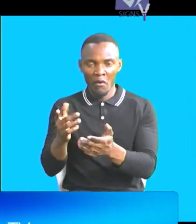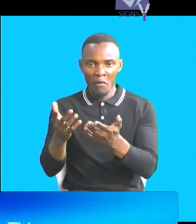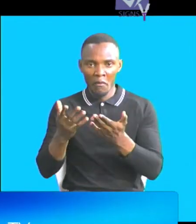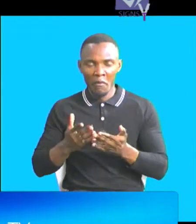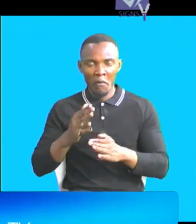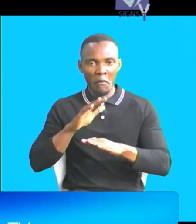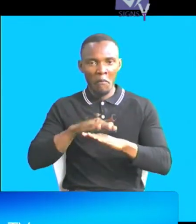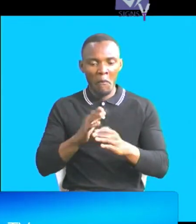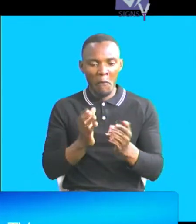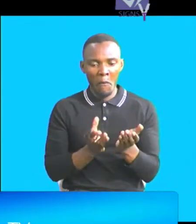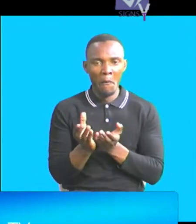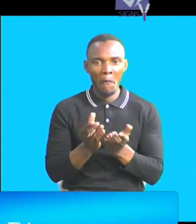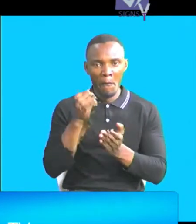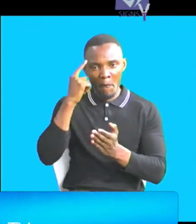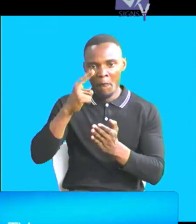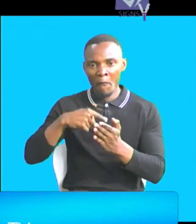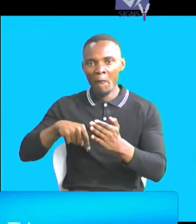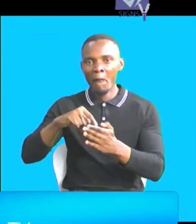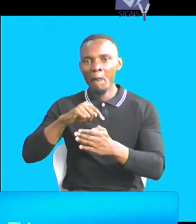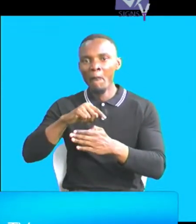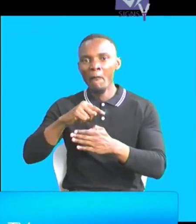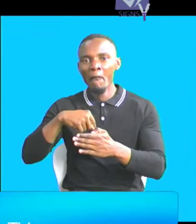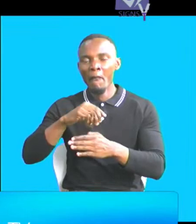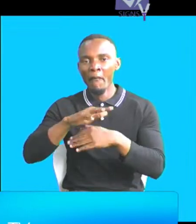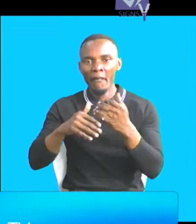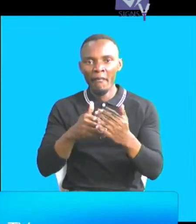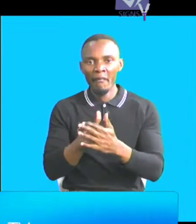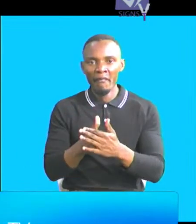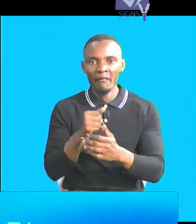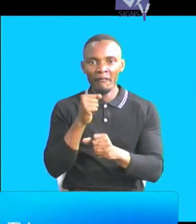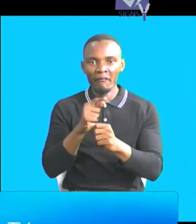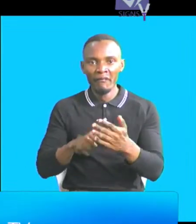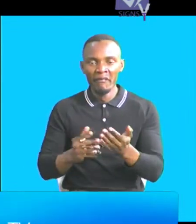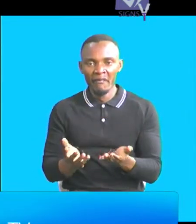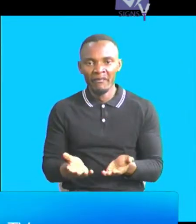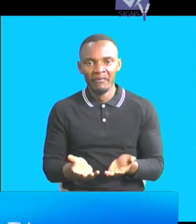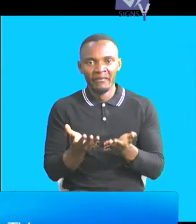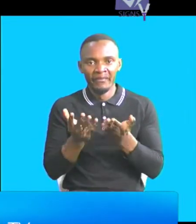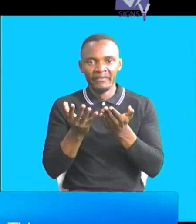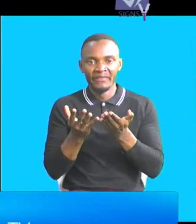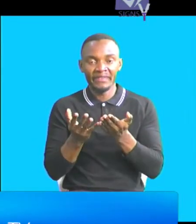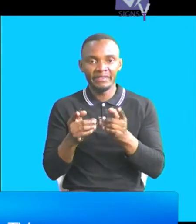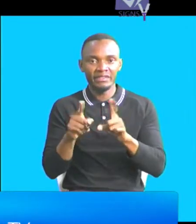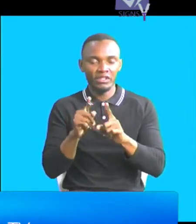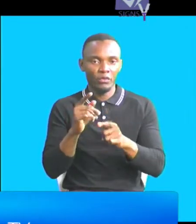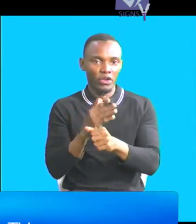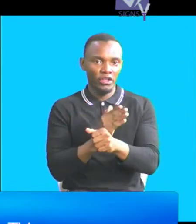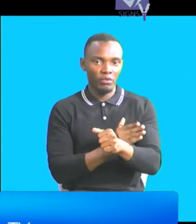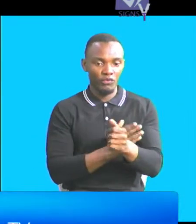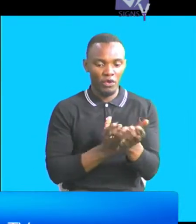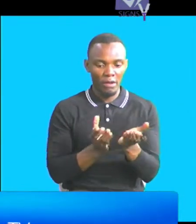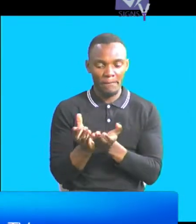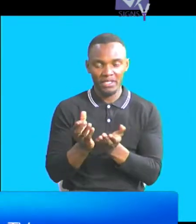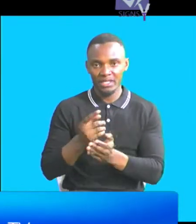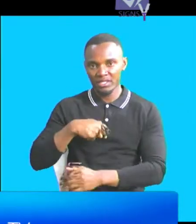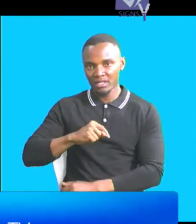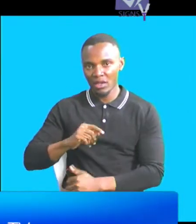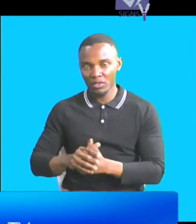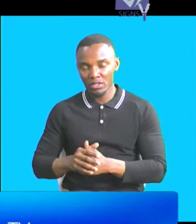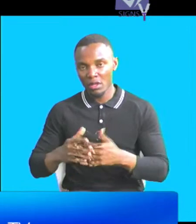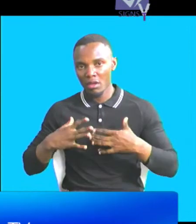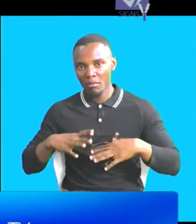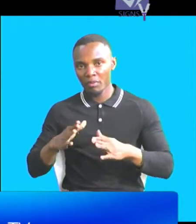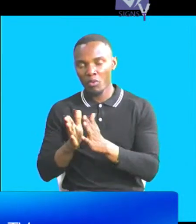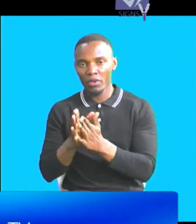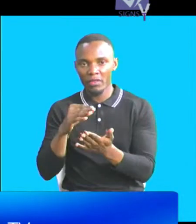business for us all, so that we can be able to enhance and scale our businesses. Financiers who are here, they're